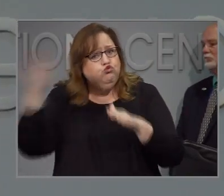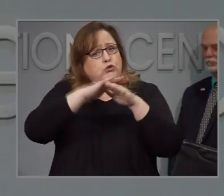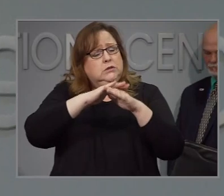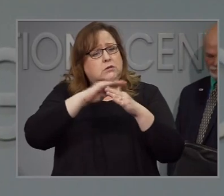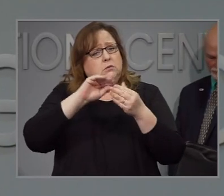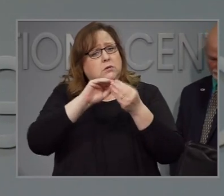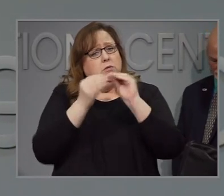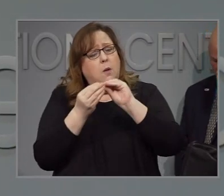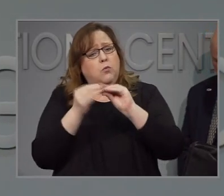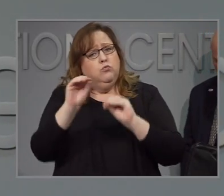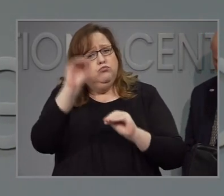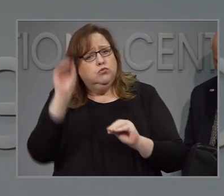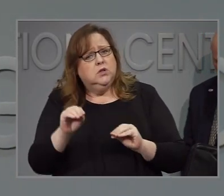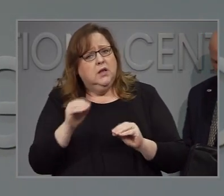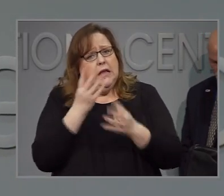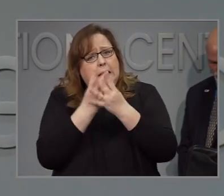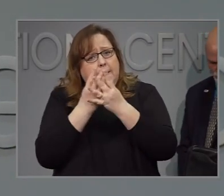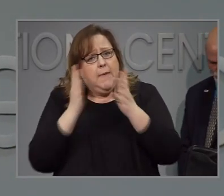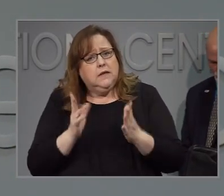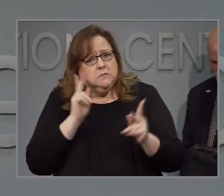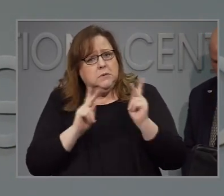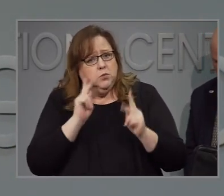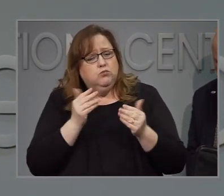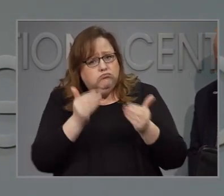larger percentage of inmates is tested?